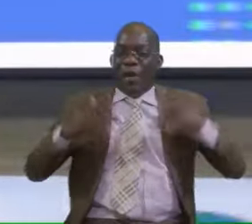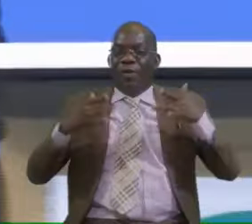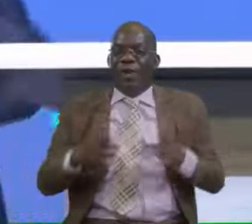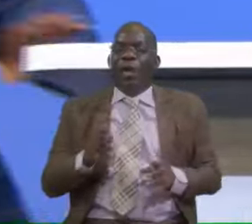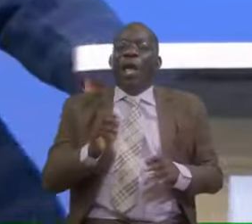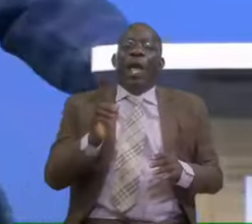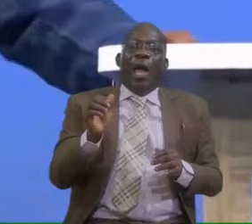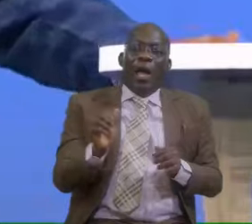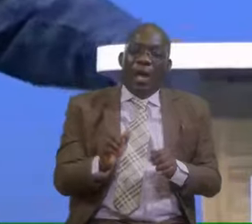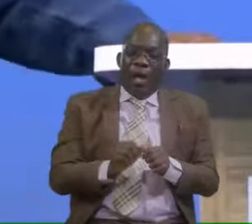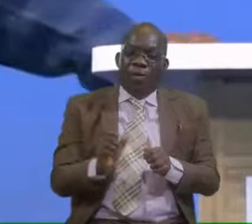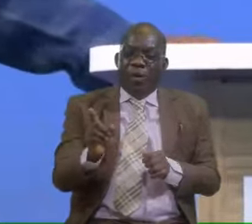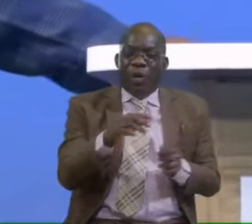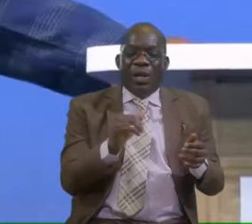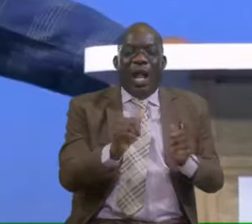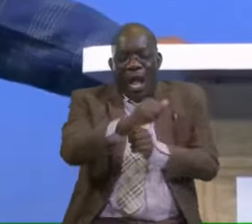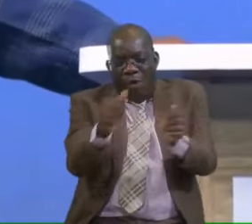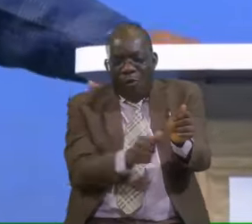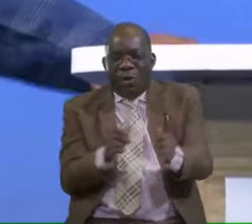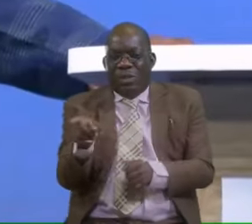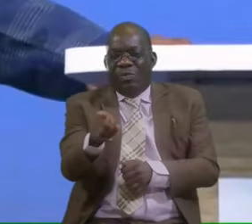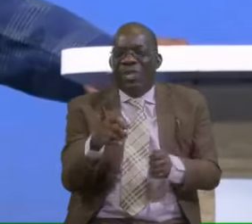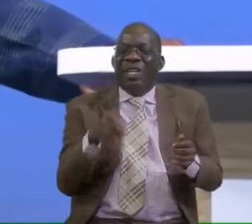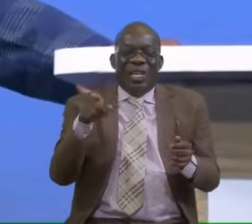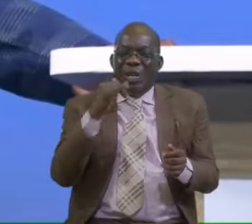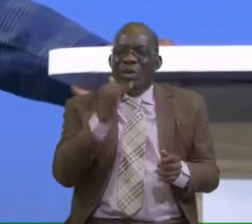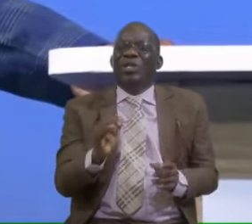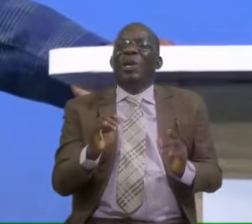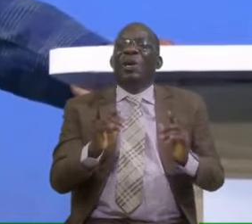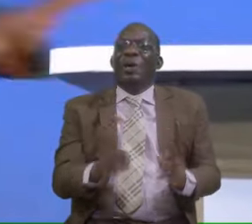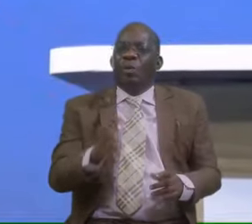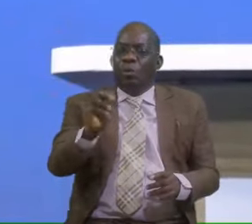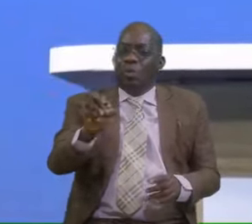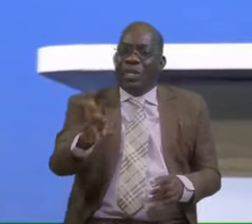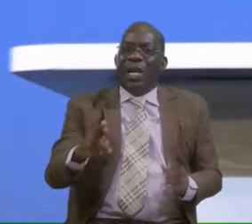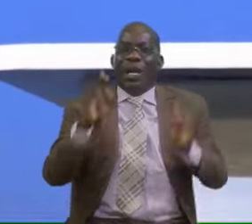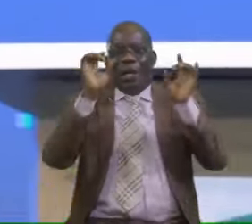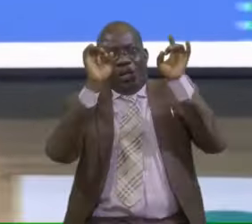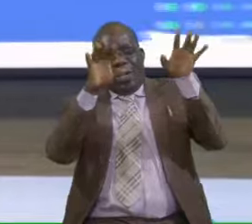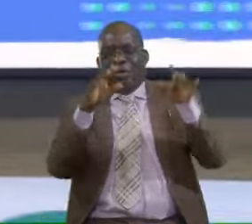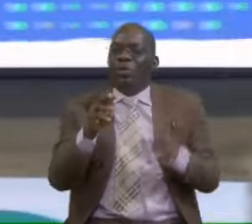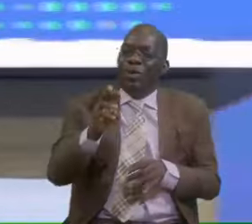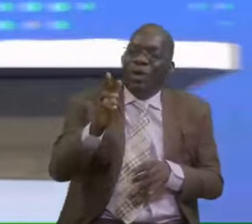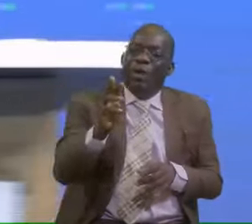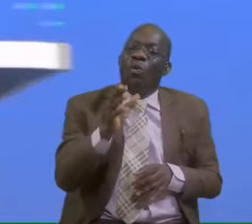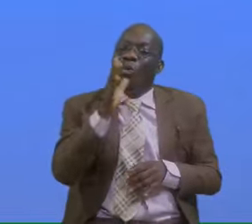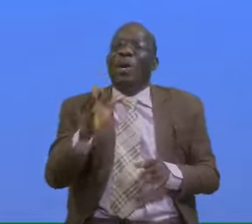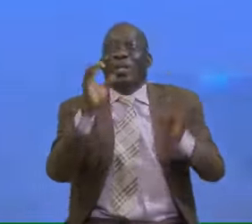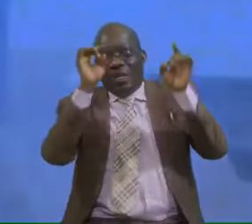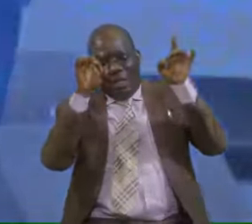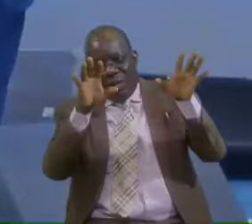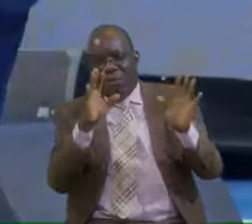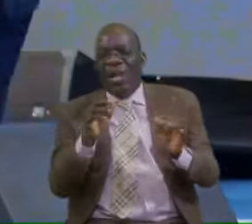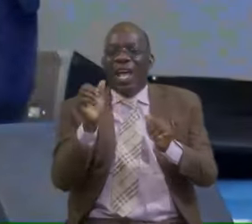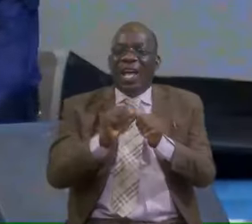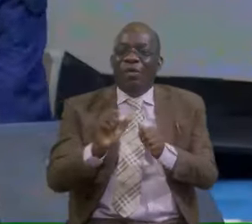sin is Mr. Terrible. It's Mrs. Terrible, and everybody fears him. He